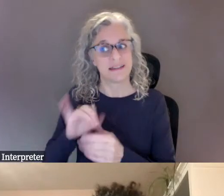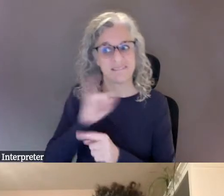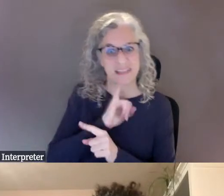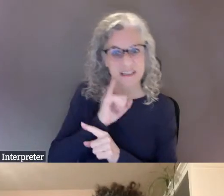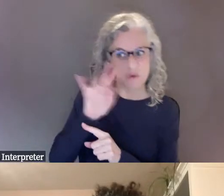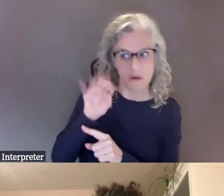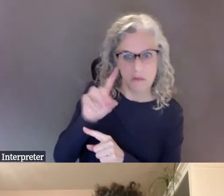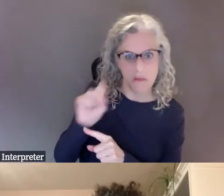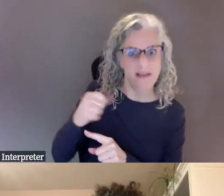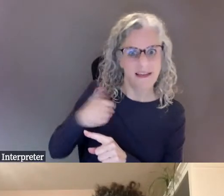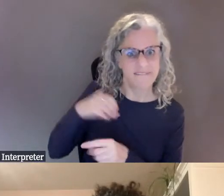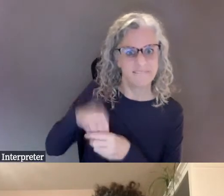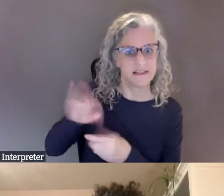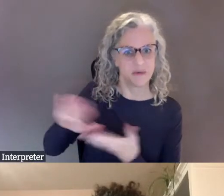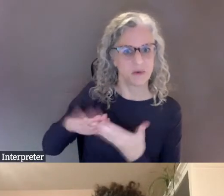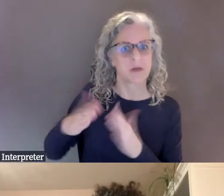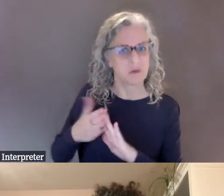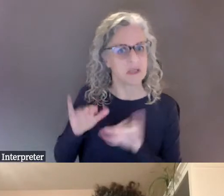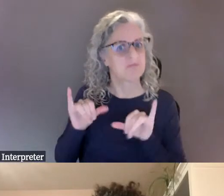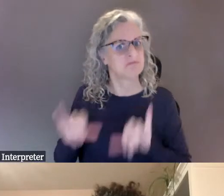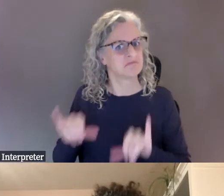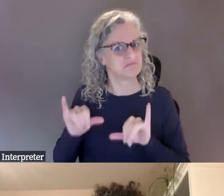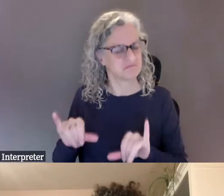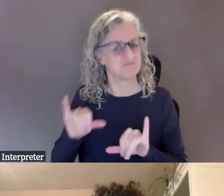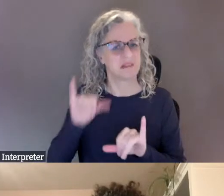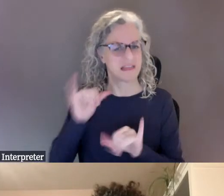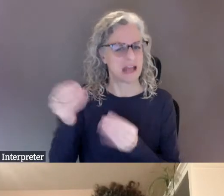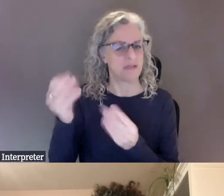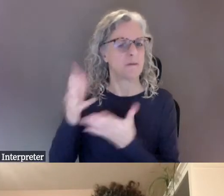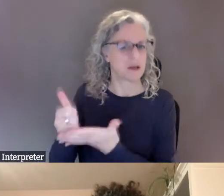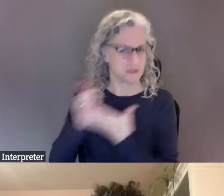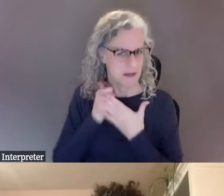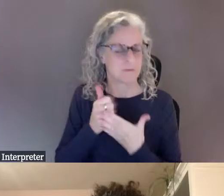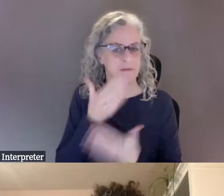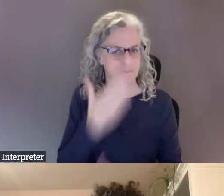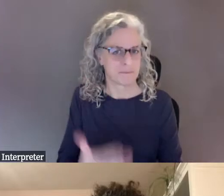community. This is really helpful.